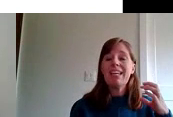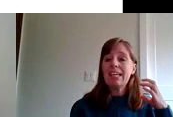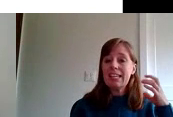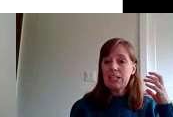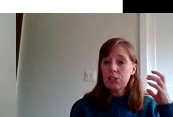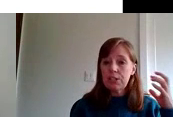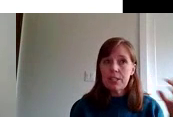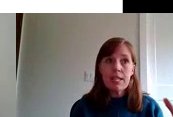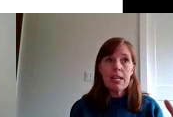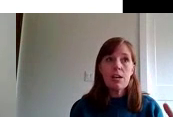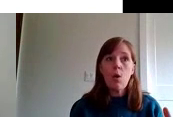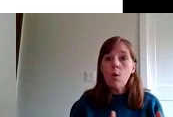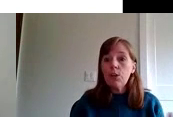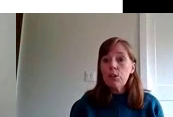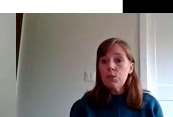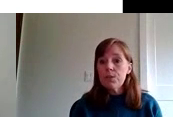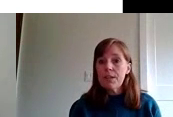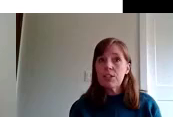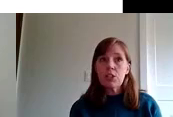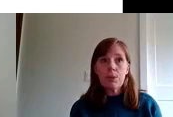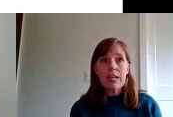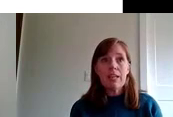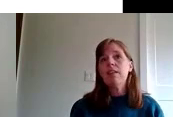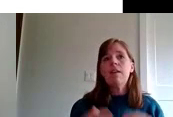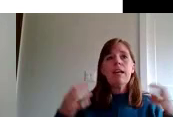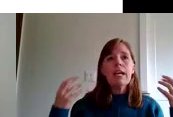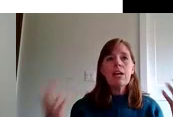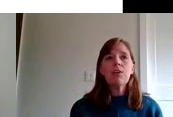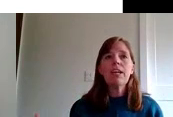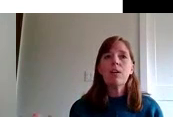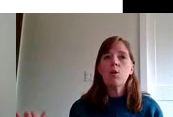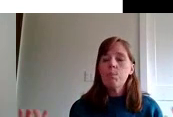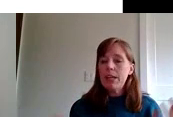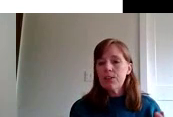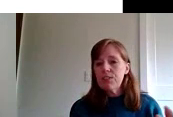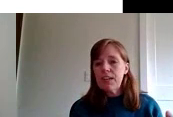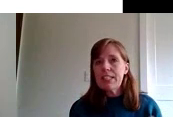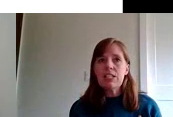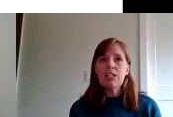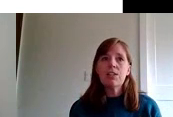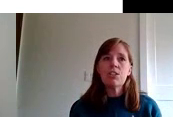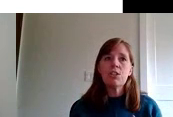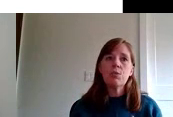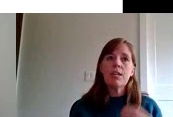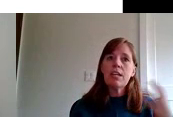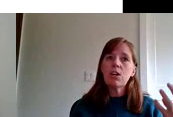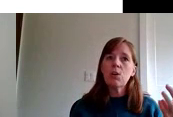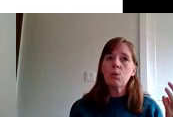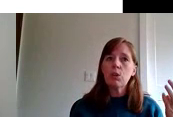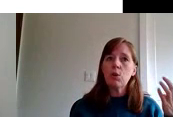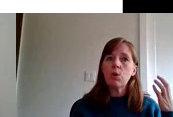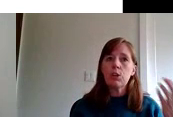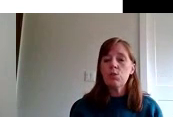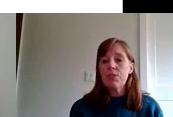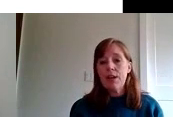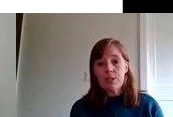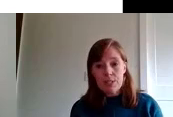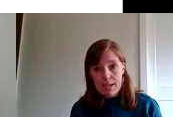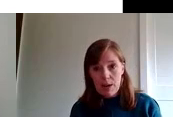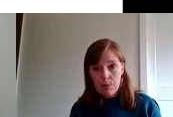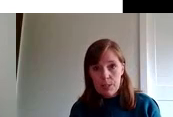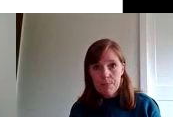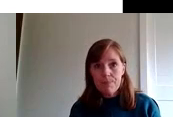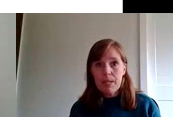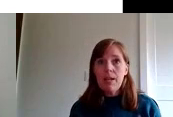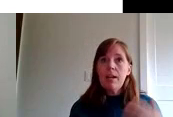lens, making it easier to see or use without a screen. Hearing, make your device easier to hear or use